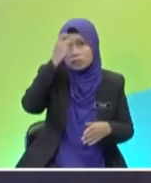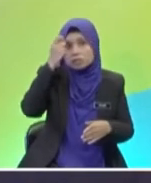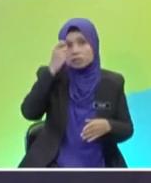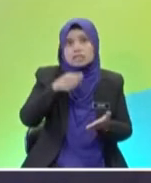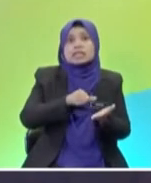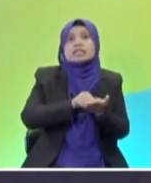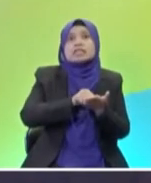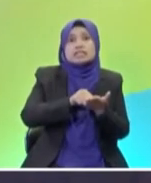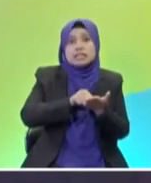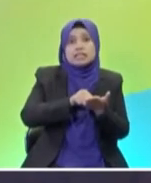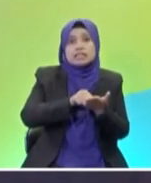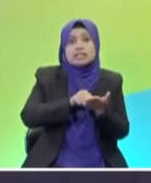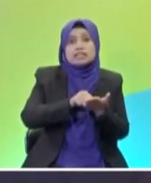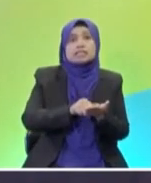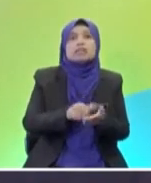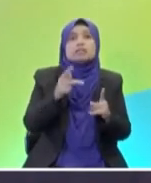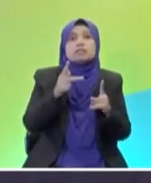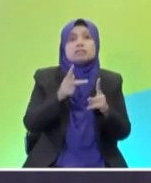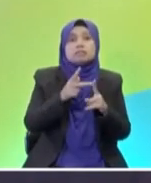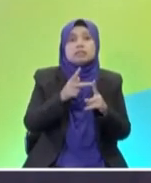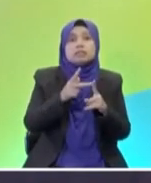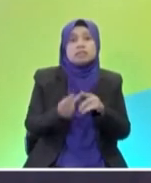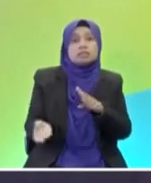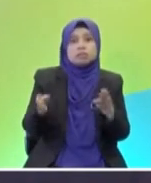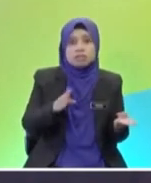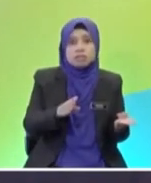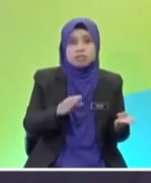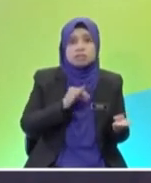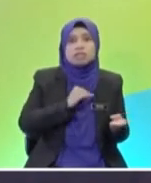threat of extinction. Okay, I give you